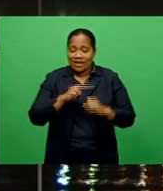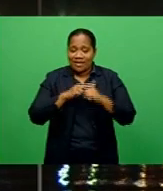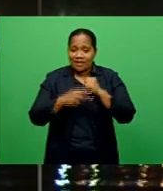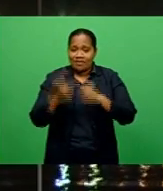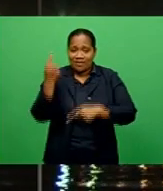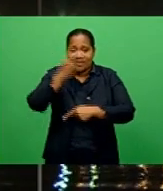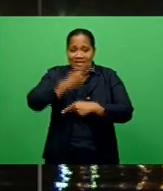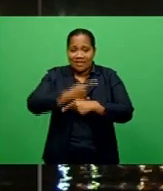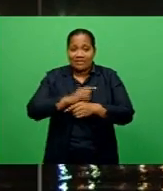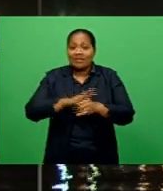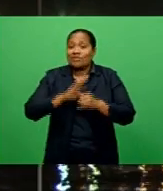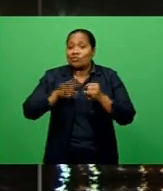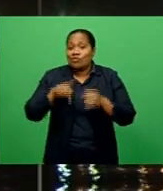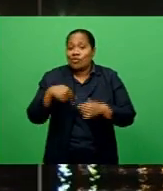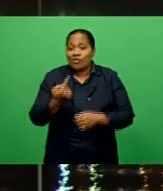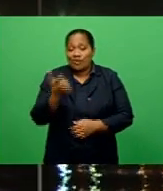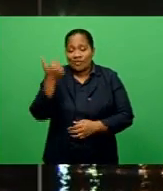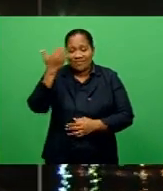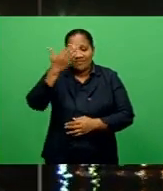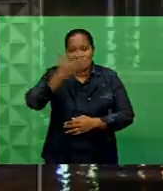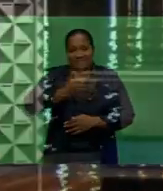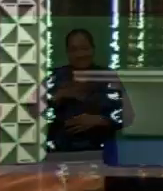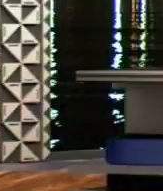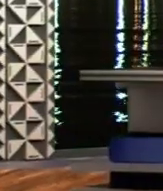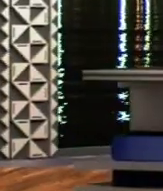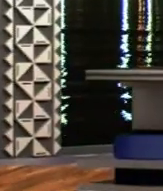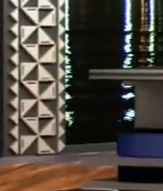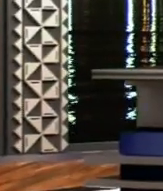this evening. Until tomorrow, Modemanda.